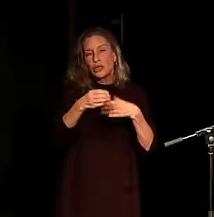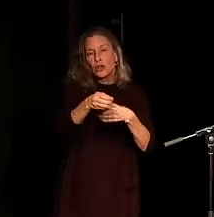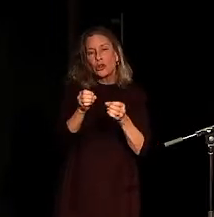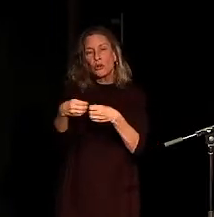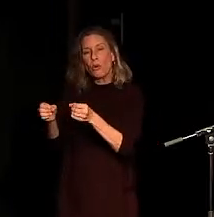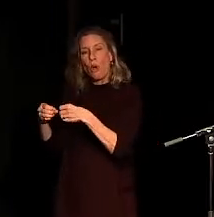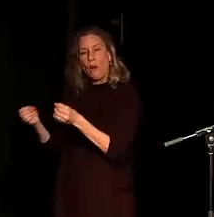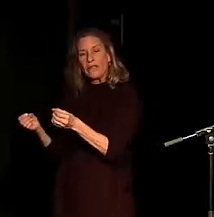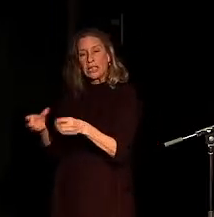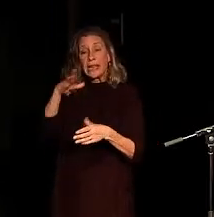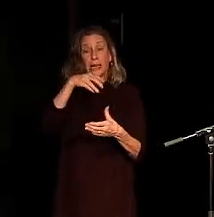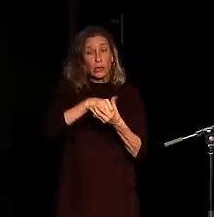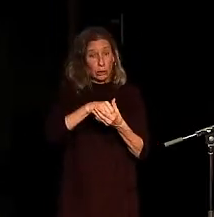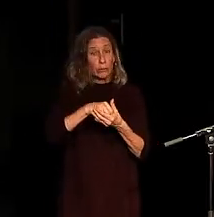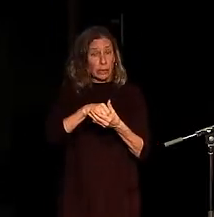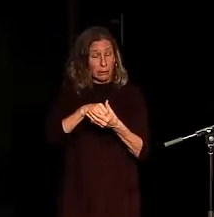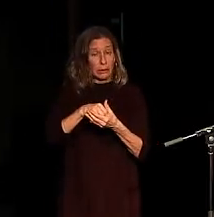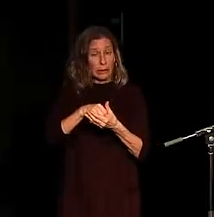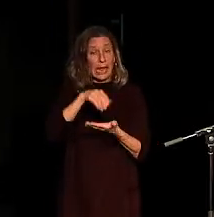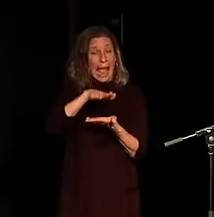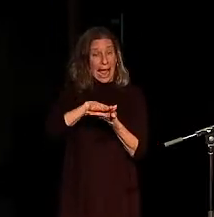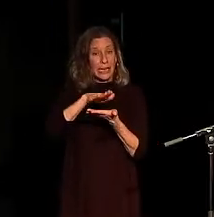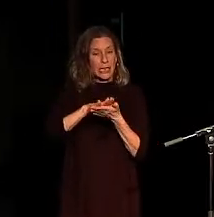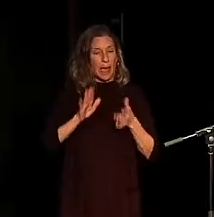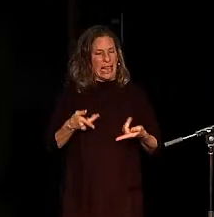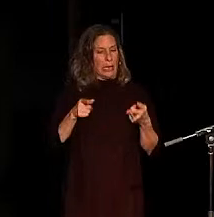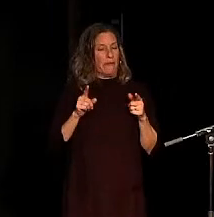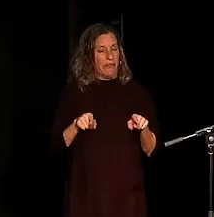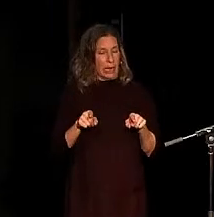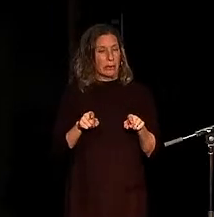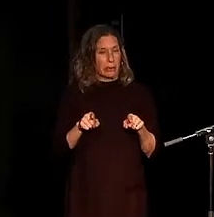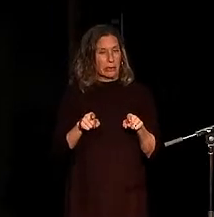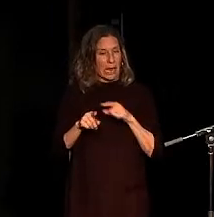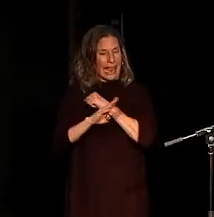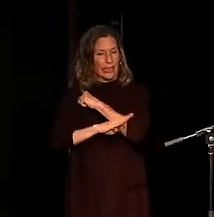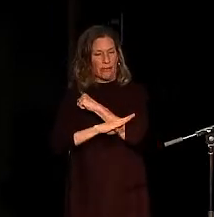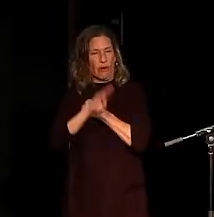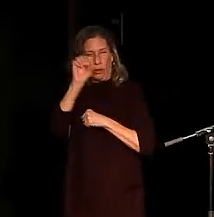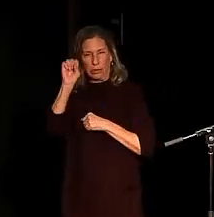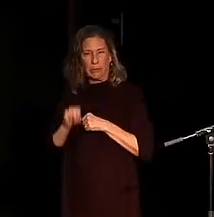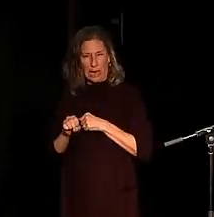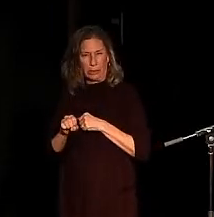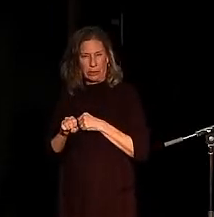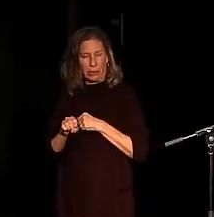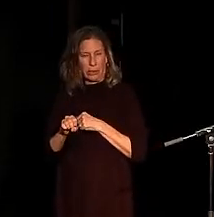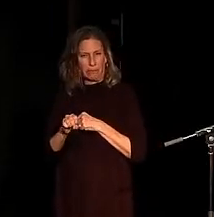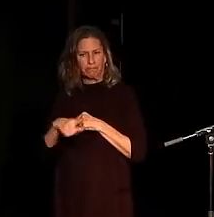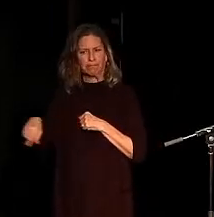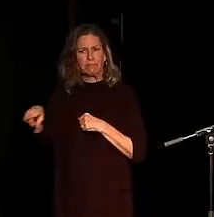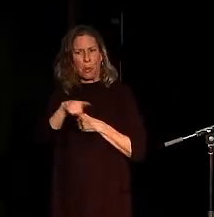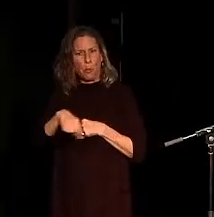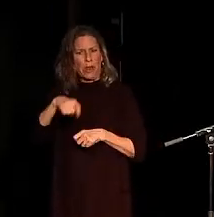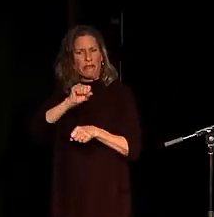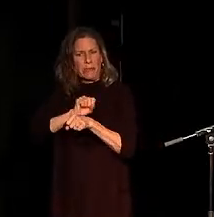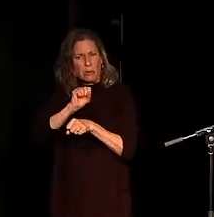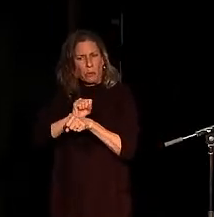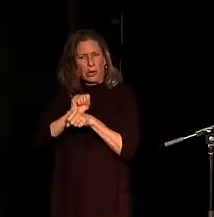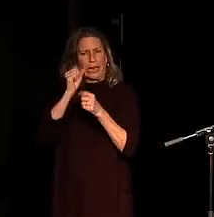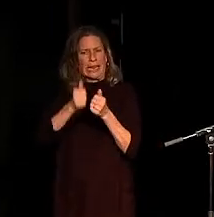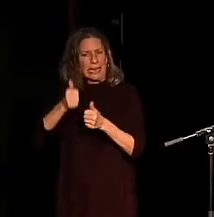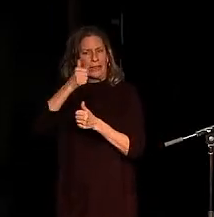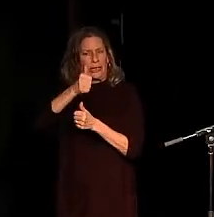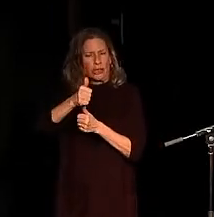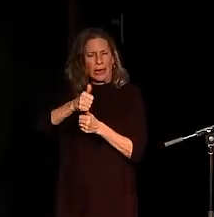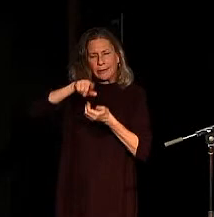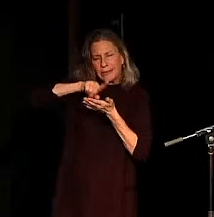offices, including Academic Affairs, in the fall semester. And we've been working, and the chairs and I have been